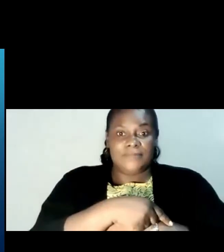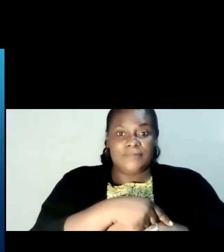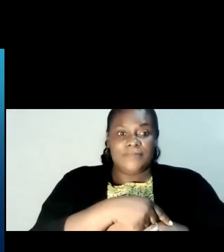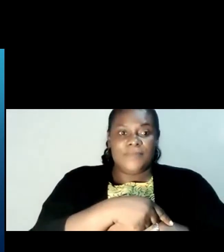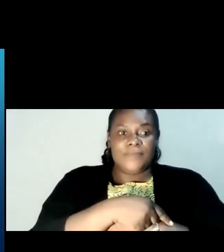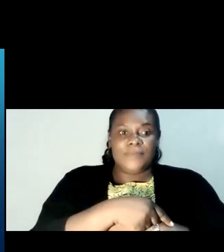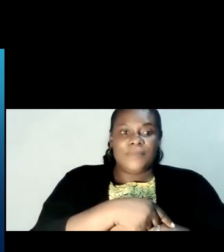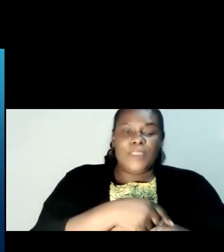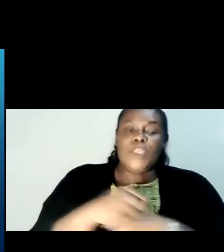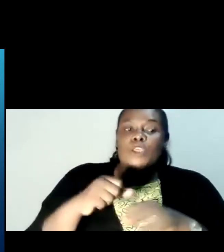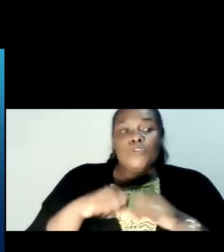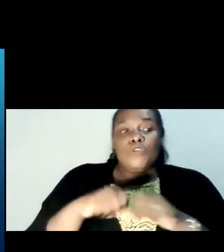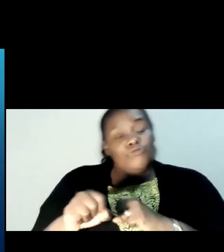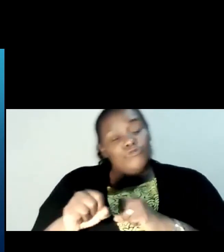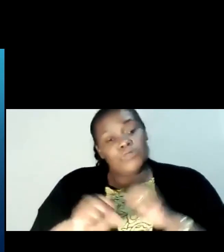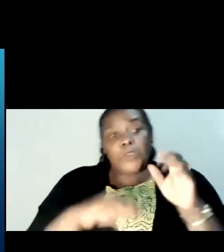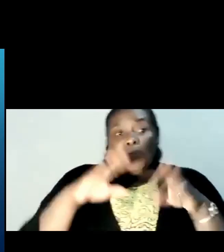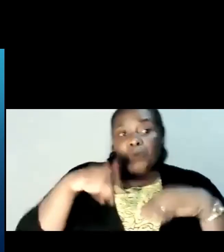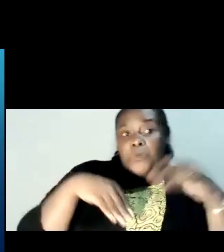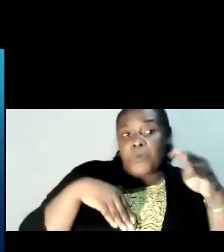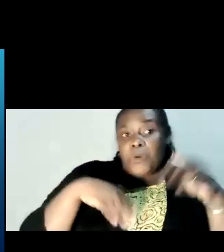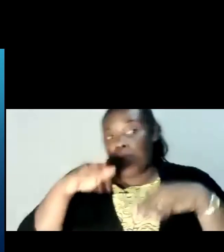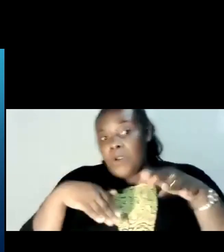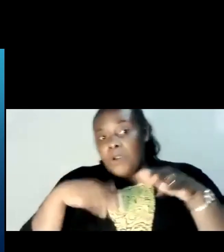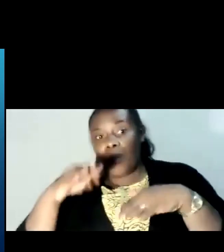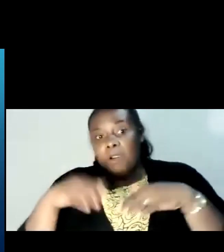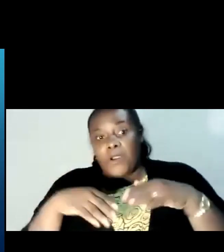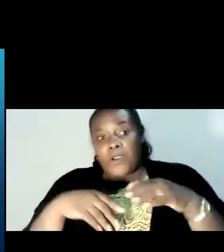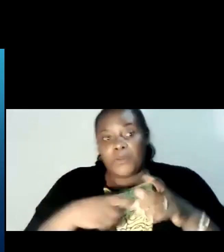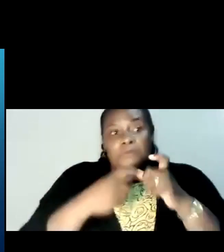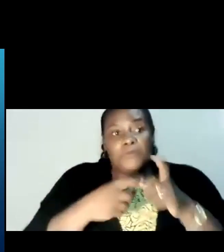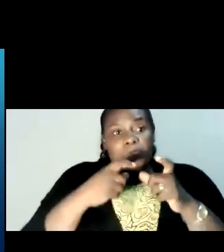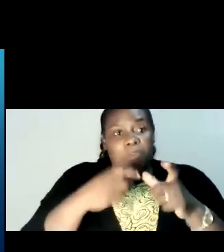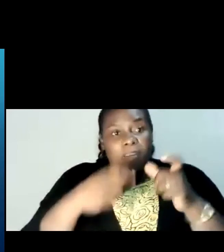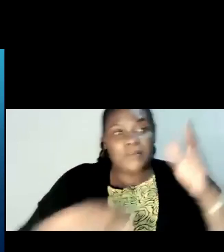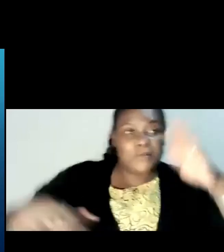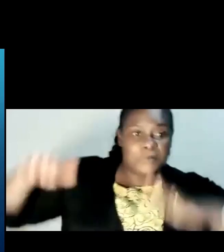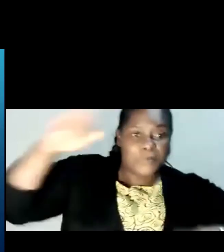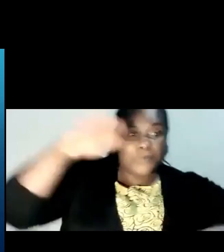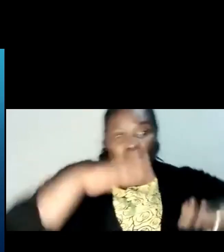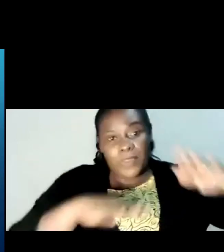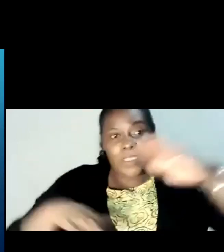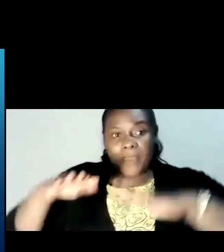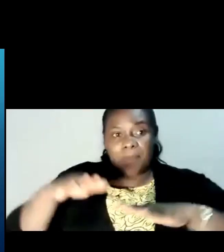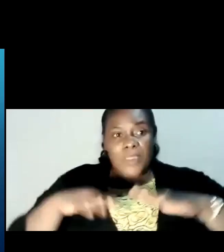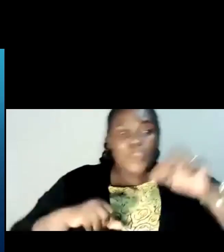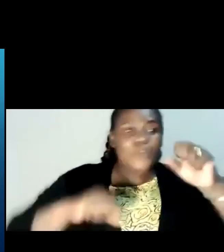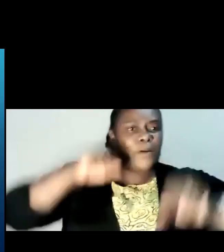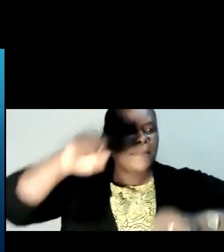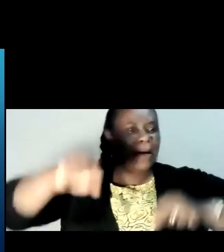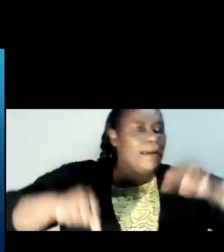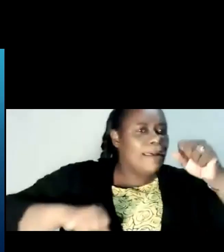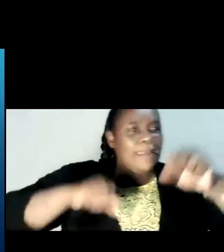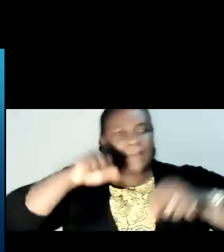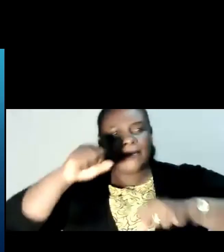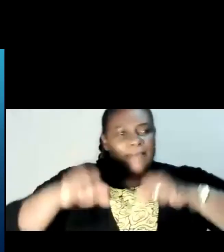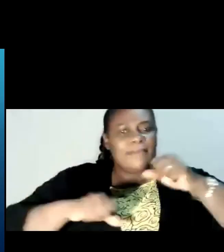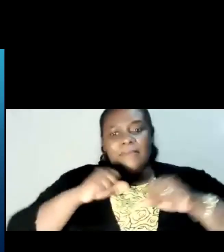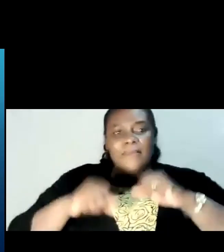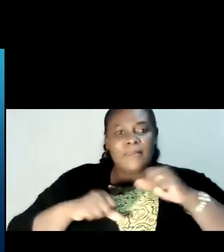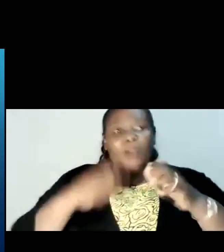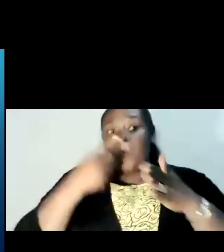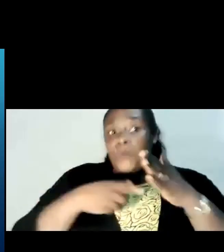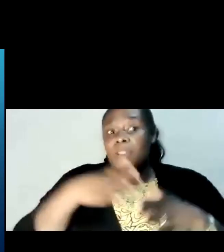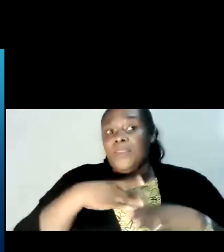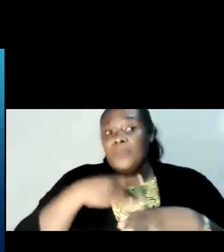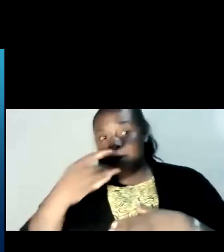can be any form of exercise: walking, running, swimming, biking, whatever form of exercise you like.